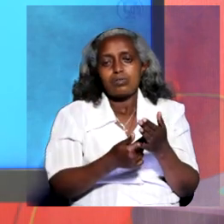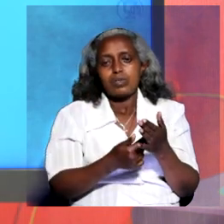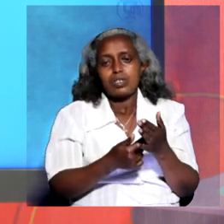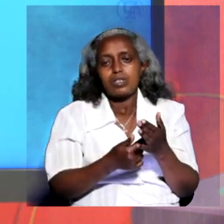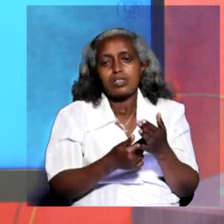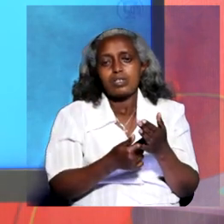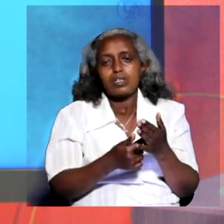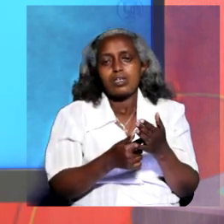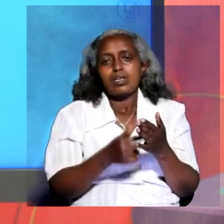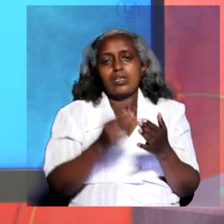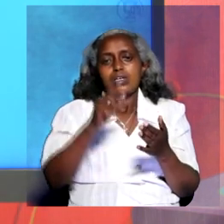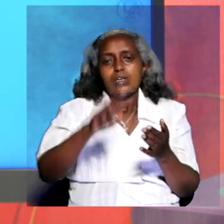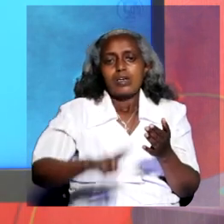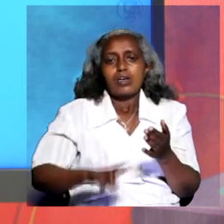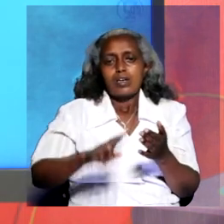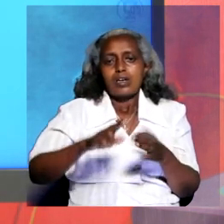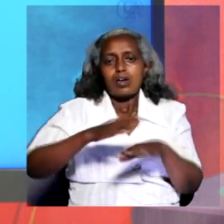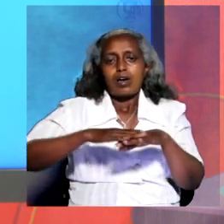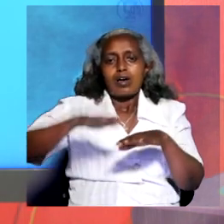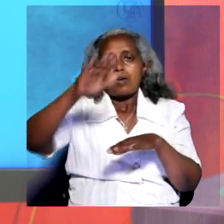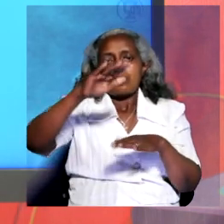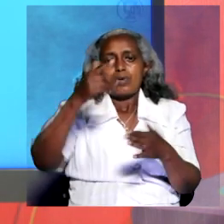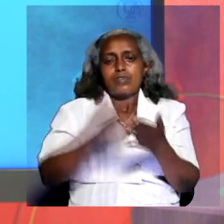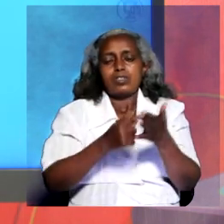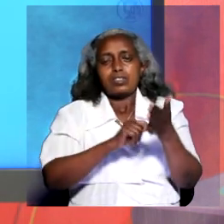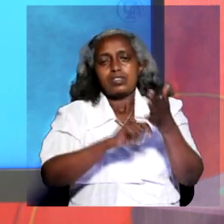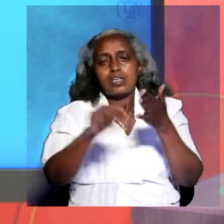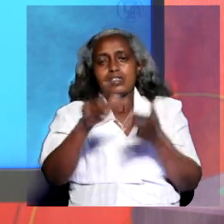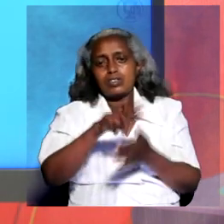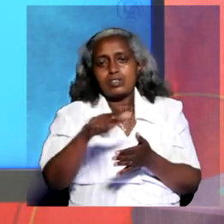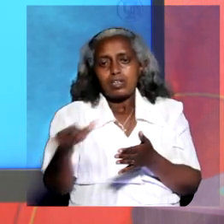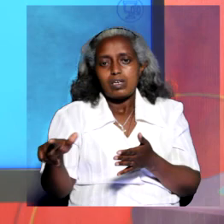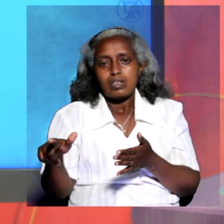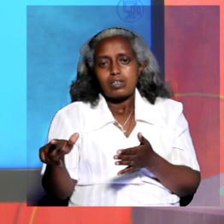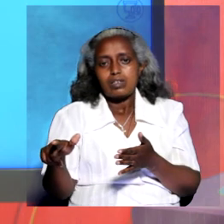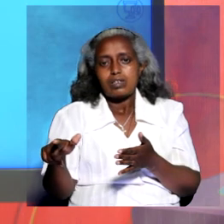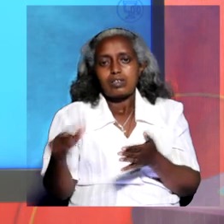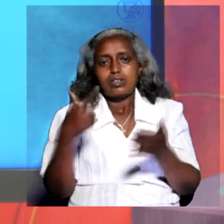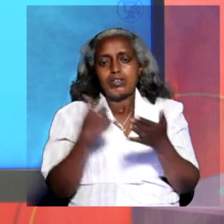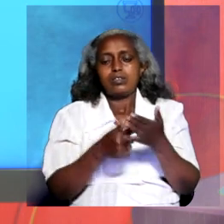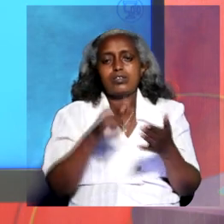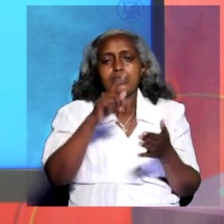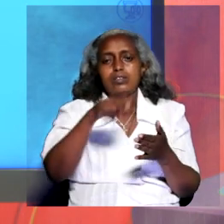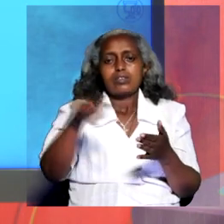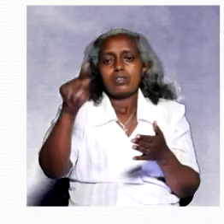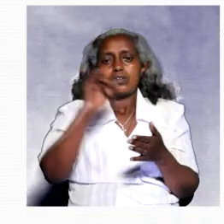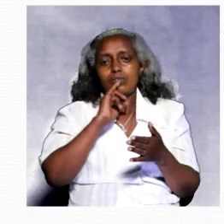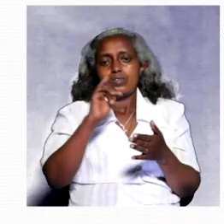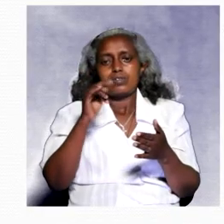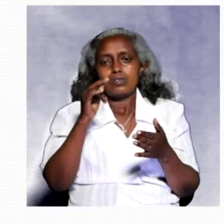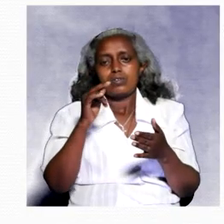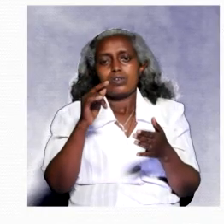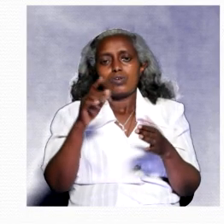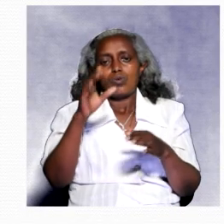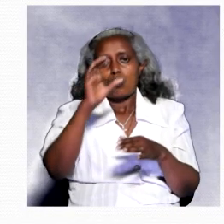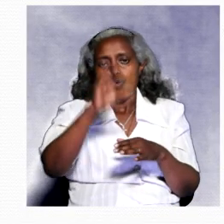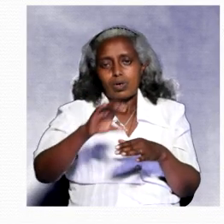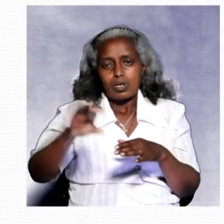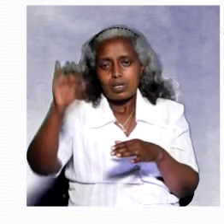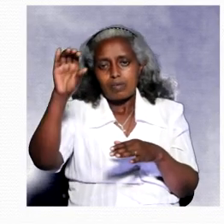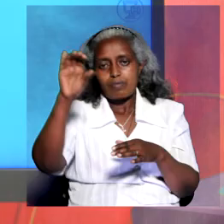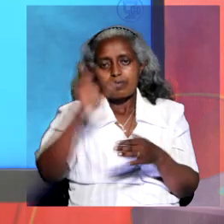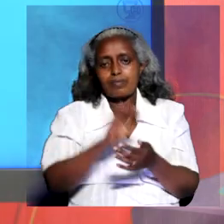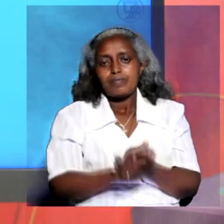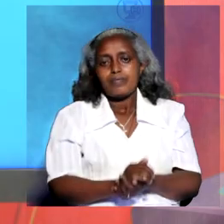this above this tangent line, and therefore this curve we call this concave